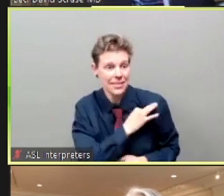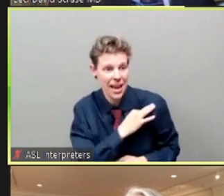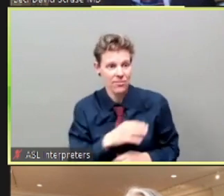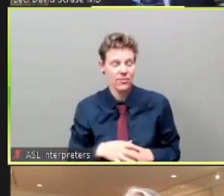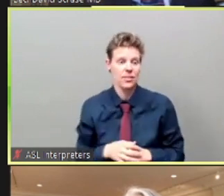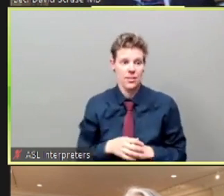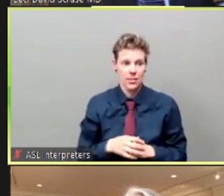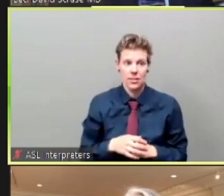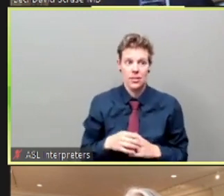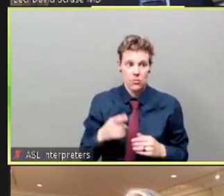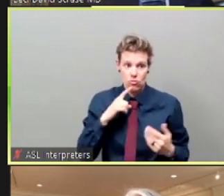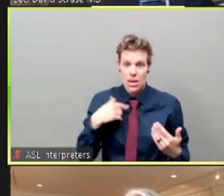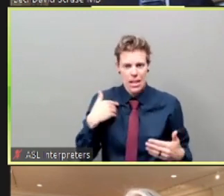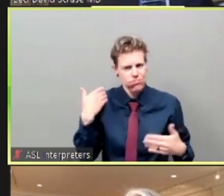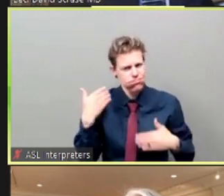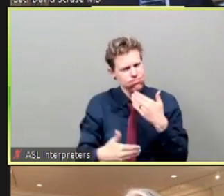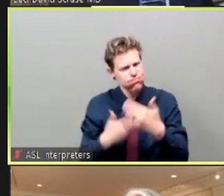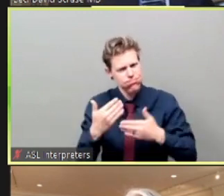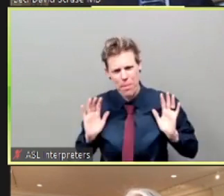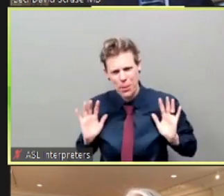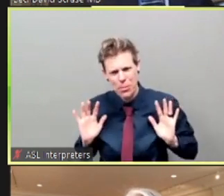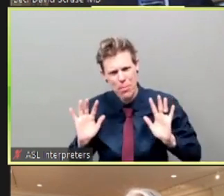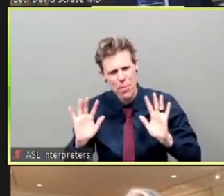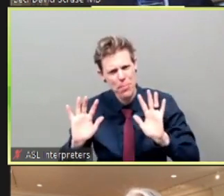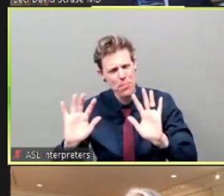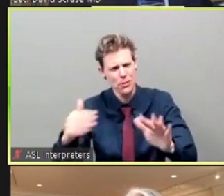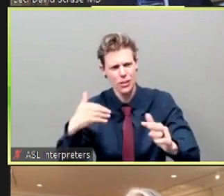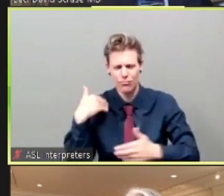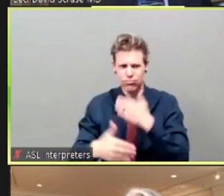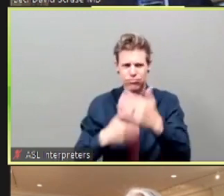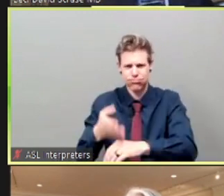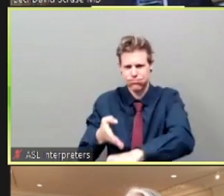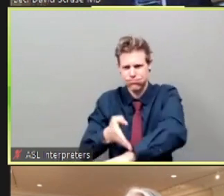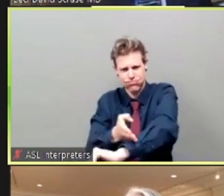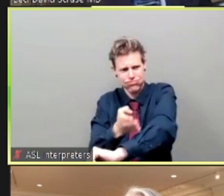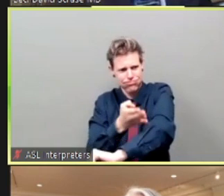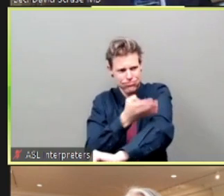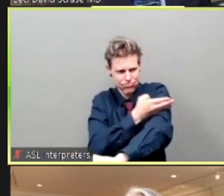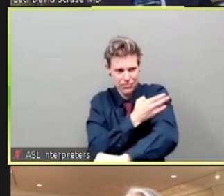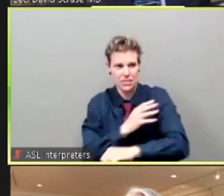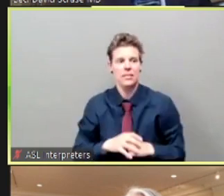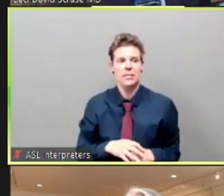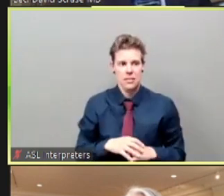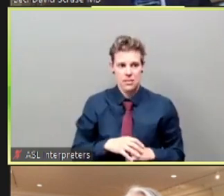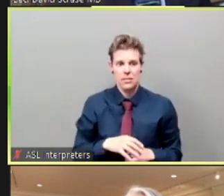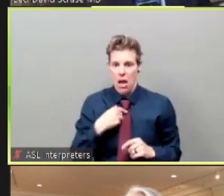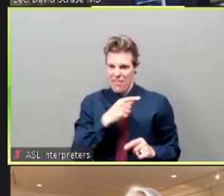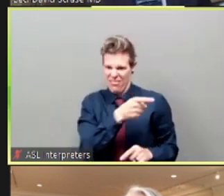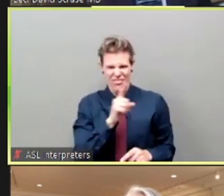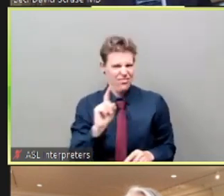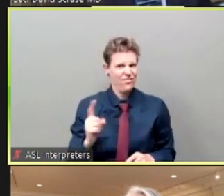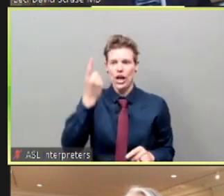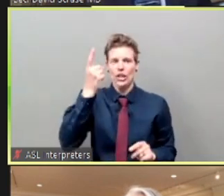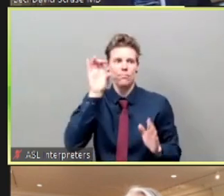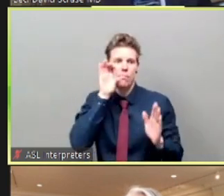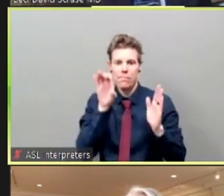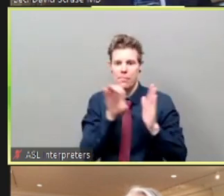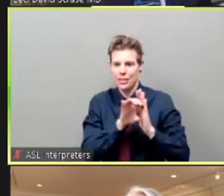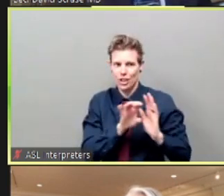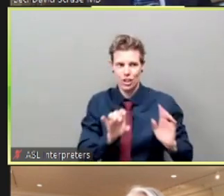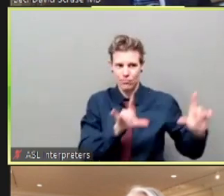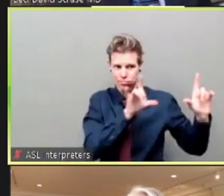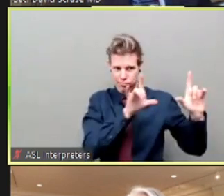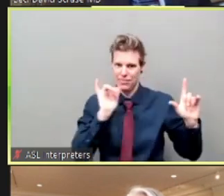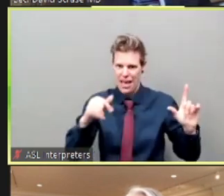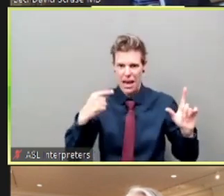usual first slide. It's the number of cases averaged over 7 days. The top line, the